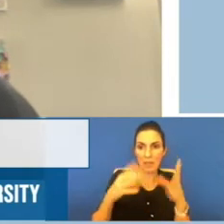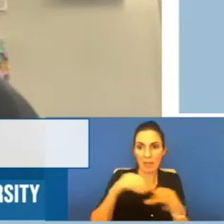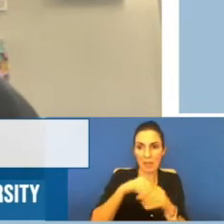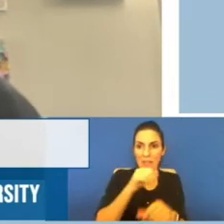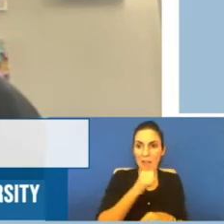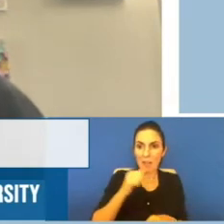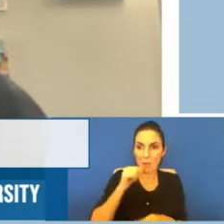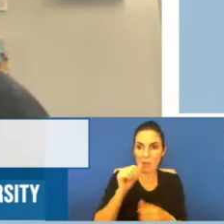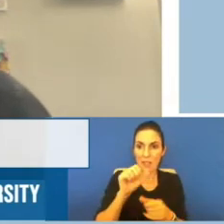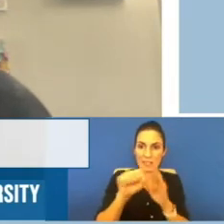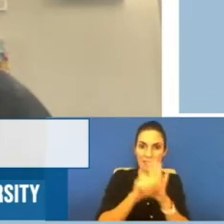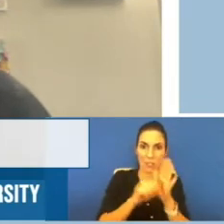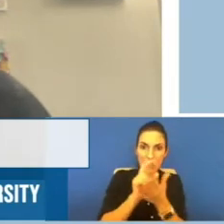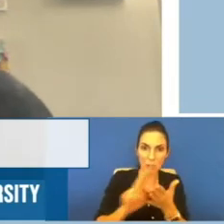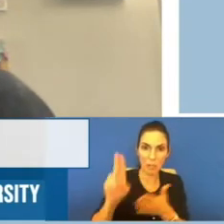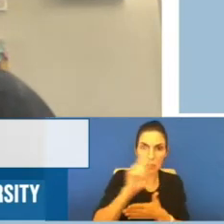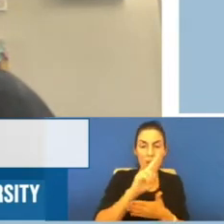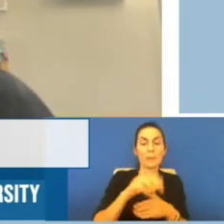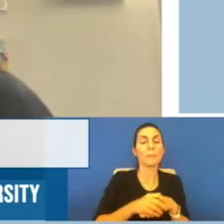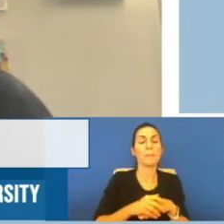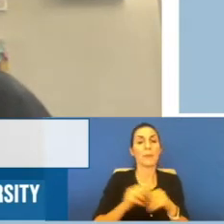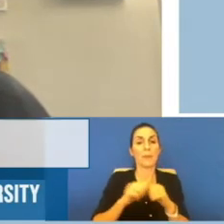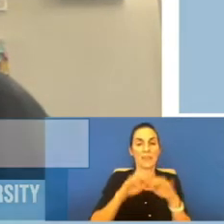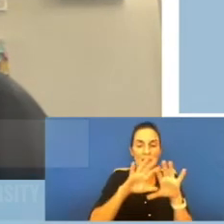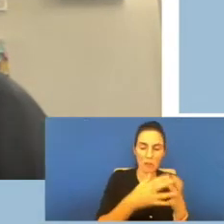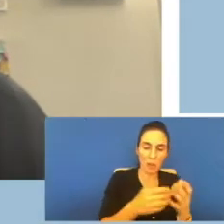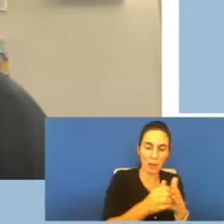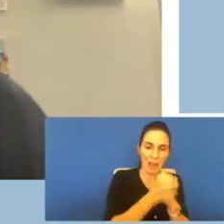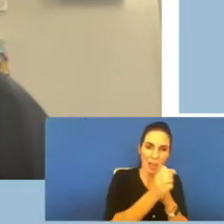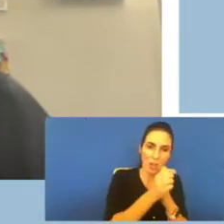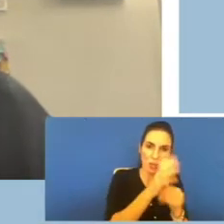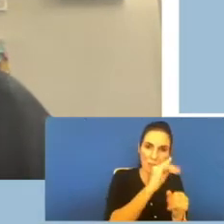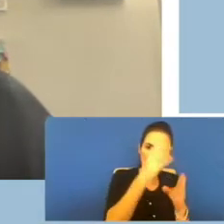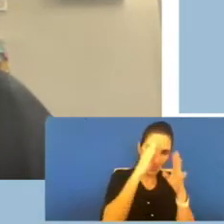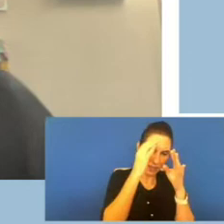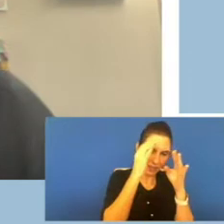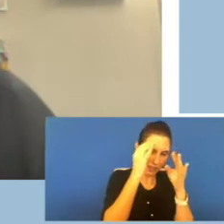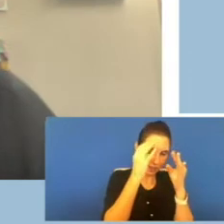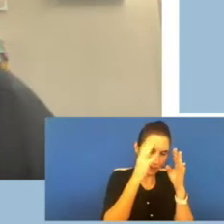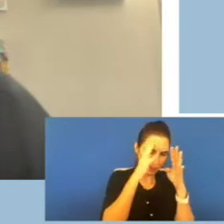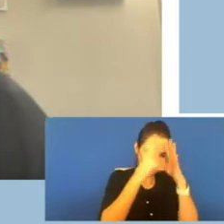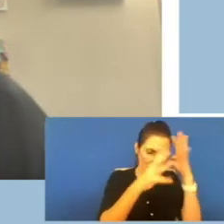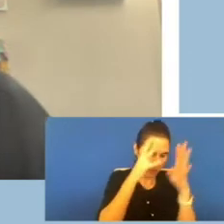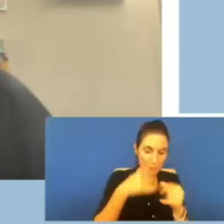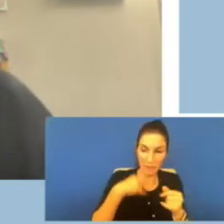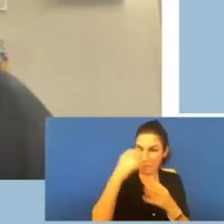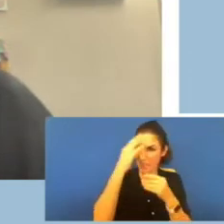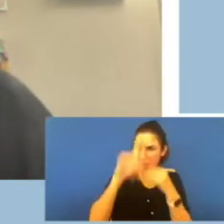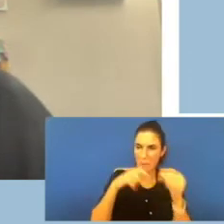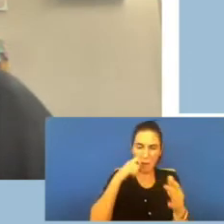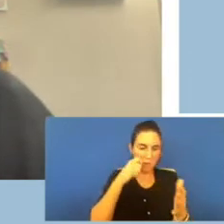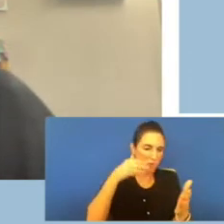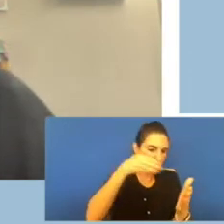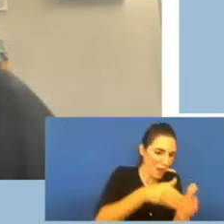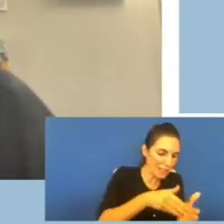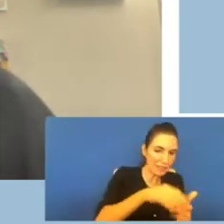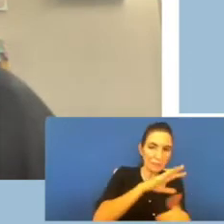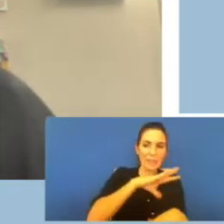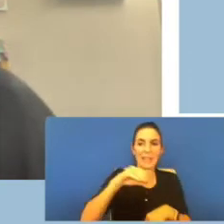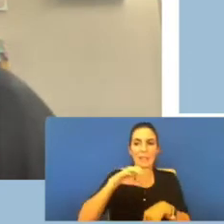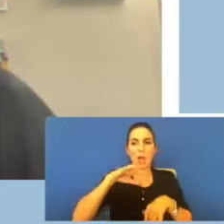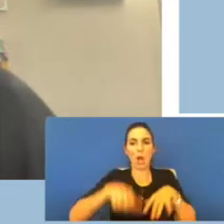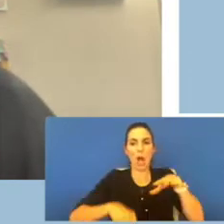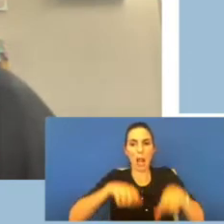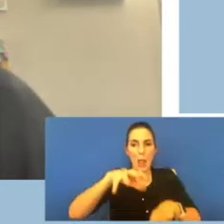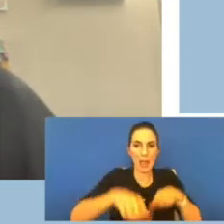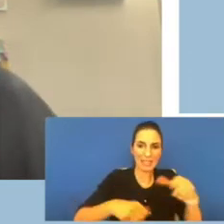of Educational Leadership and Innovation. And ultimately, when I think about racism and colonialism in my everyday